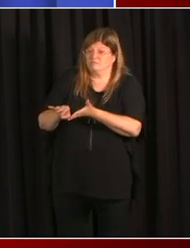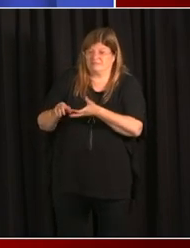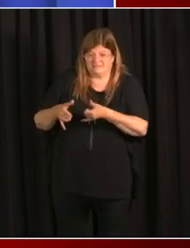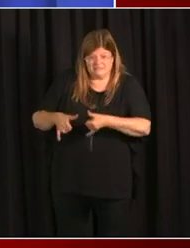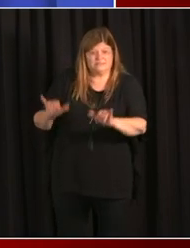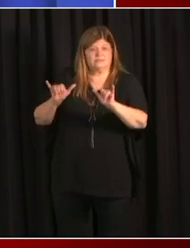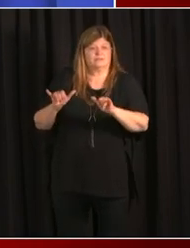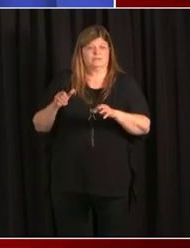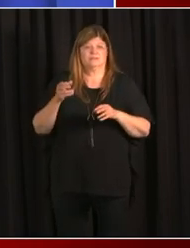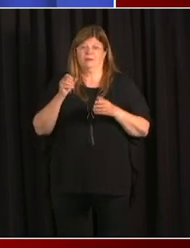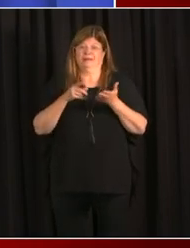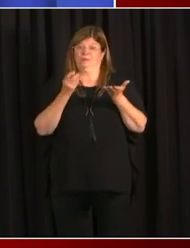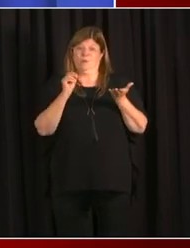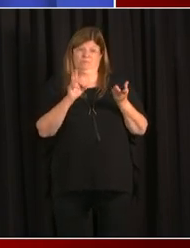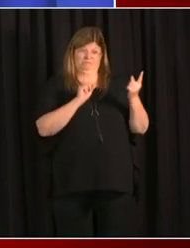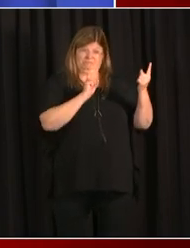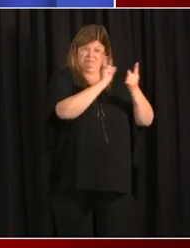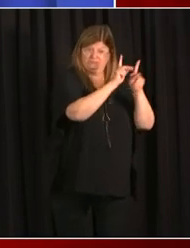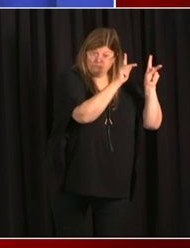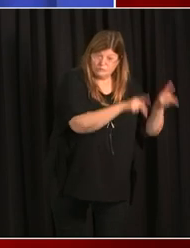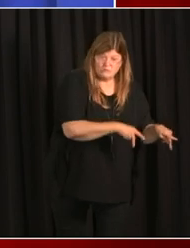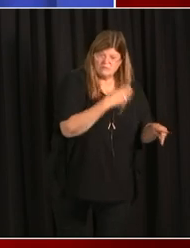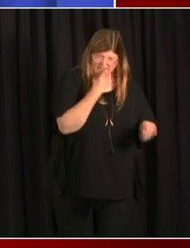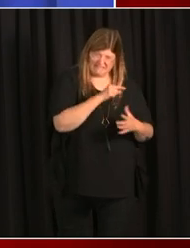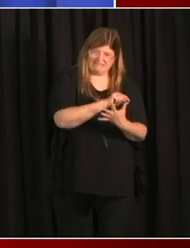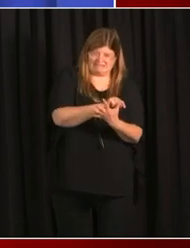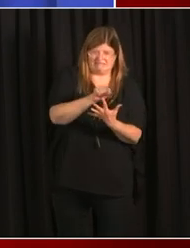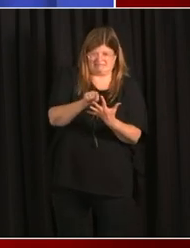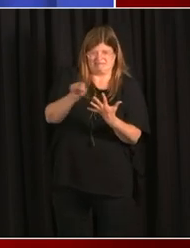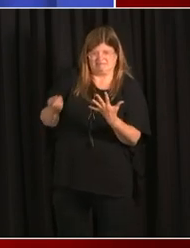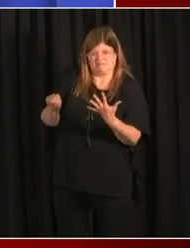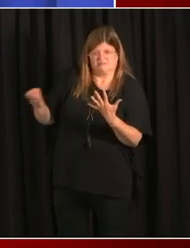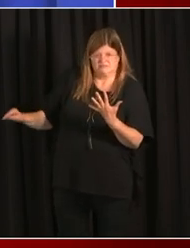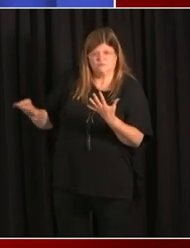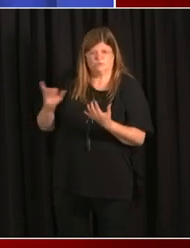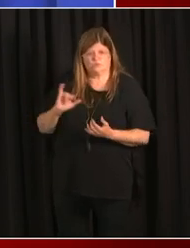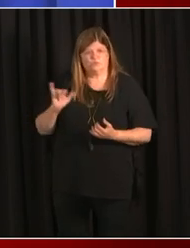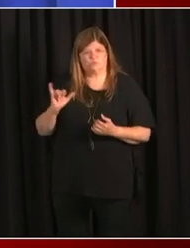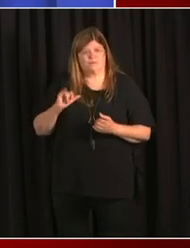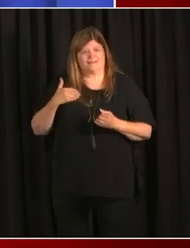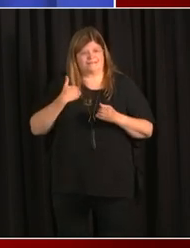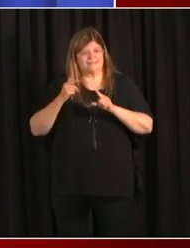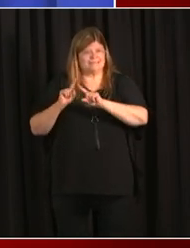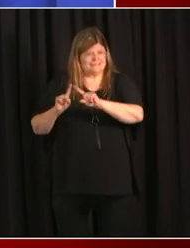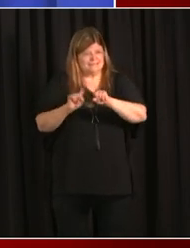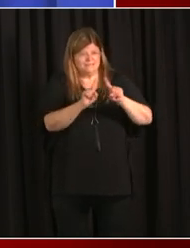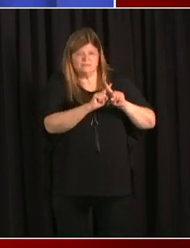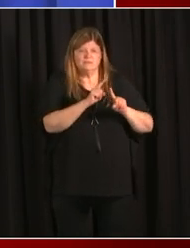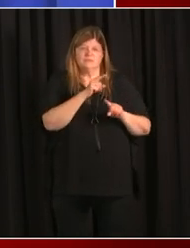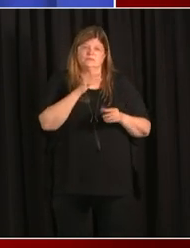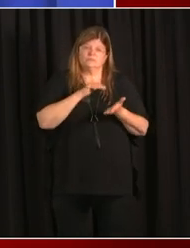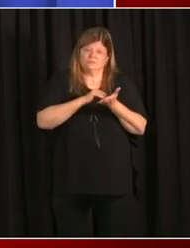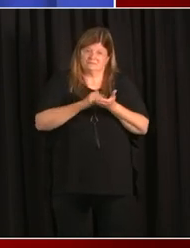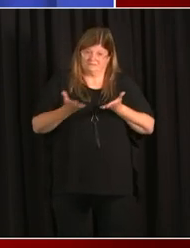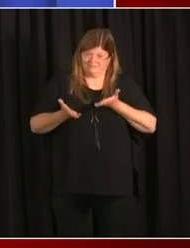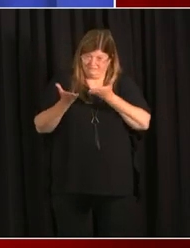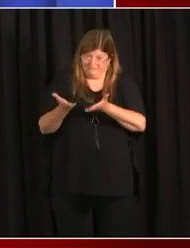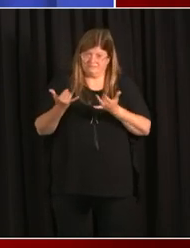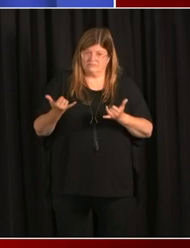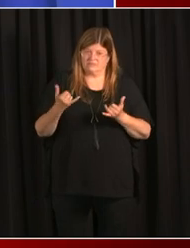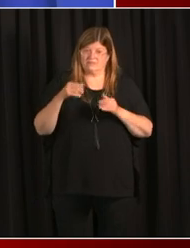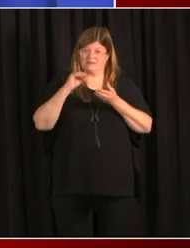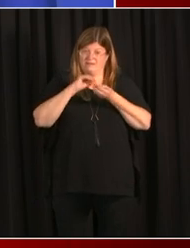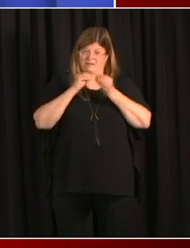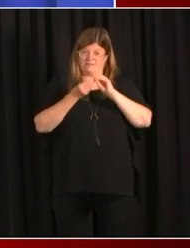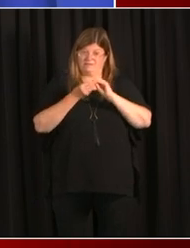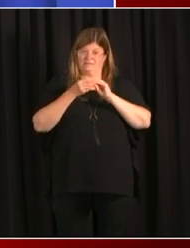who really needed to come in person. That has some of our healthcare providers reporting that their volumes now